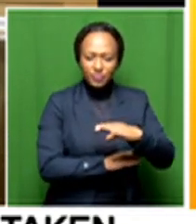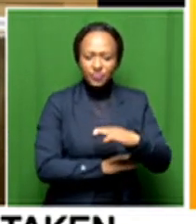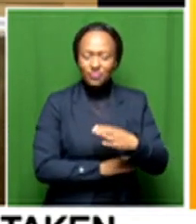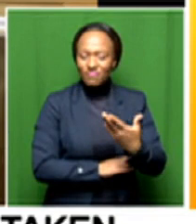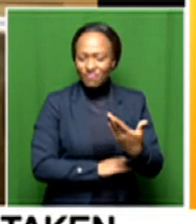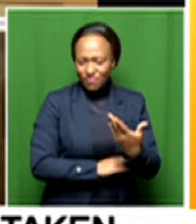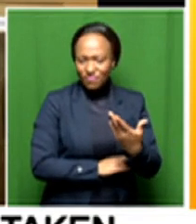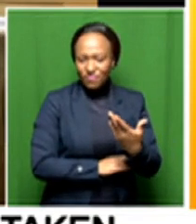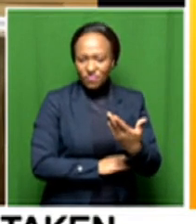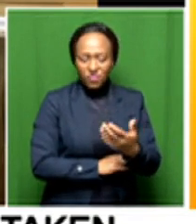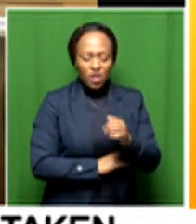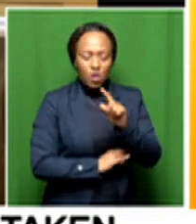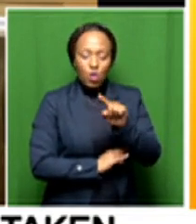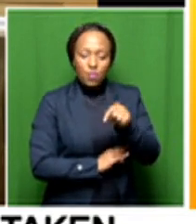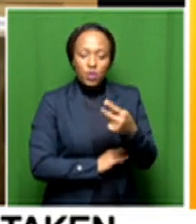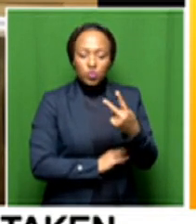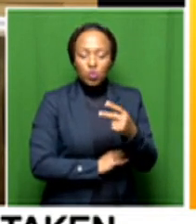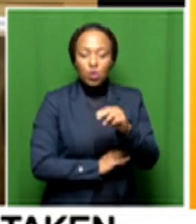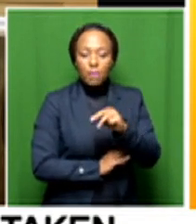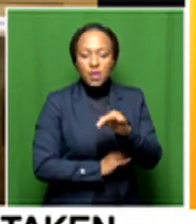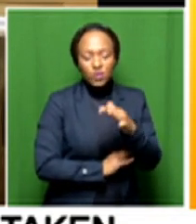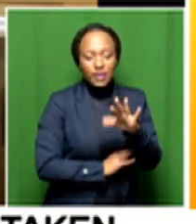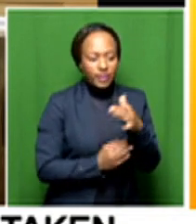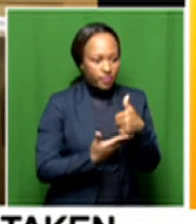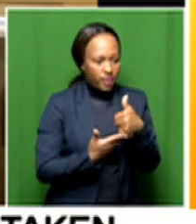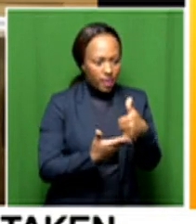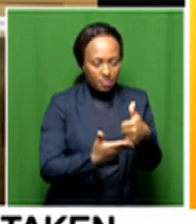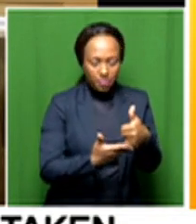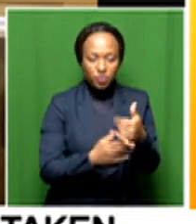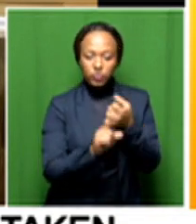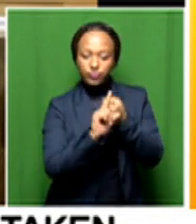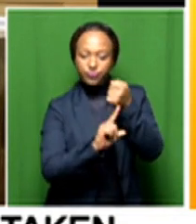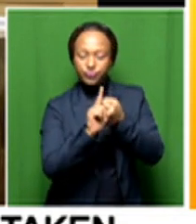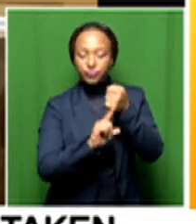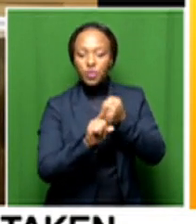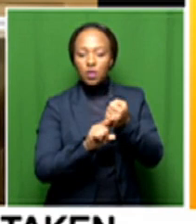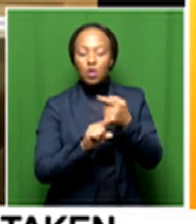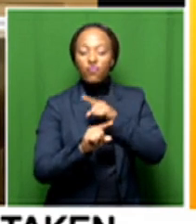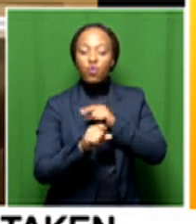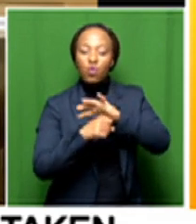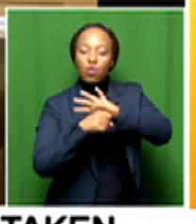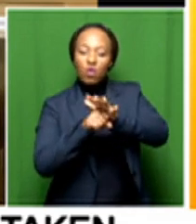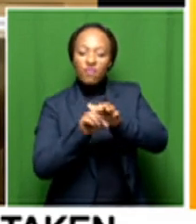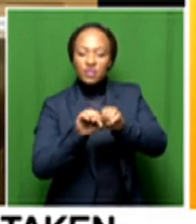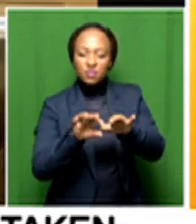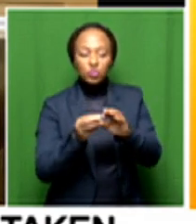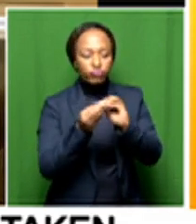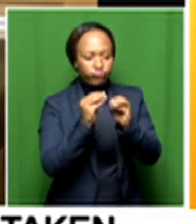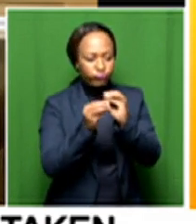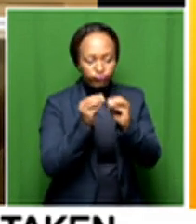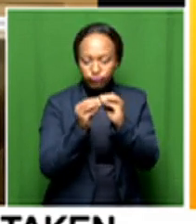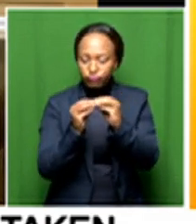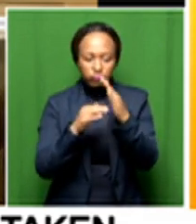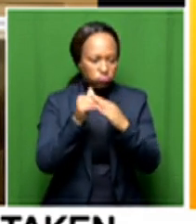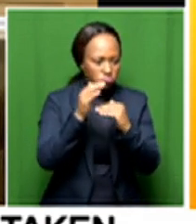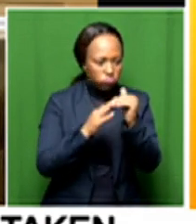would only imagine what 1.2 billion rand can actually do to assist in the fight against COVID-19 and to just fix up some